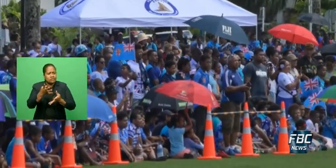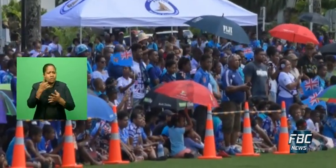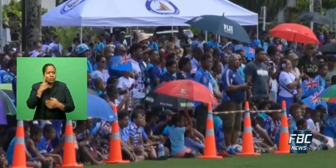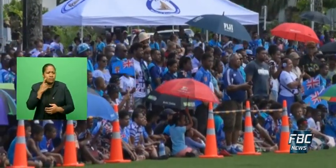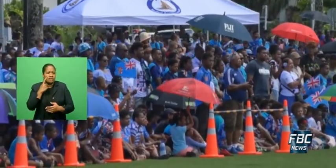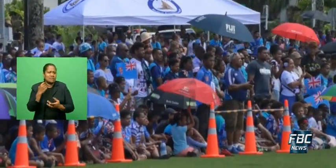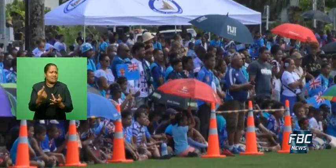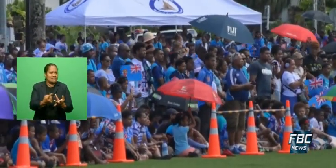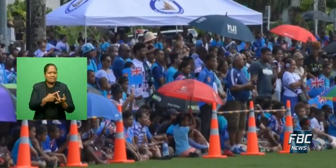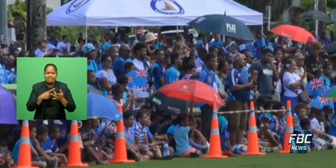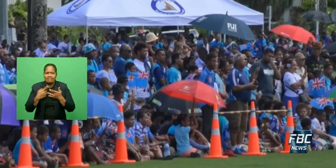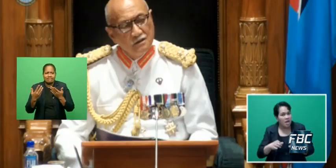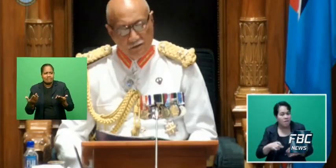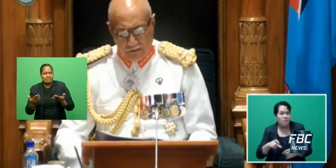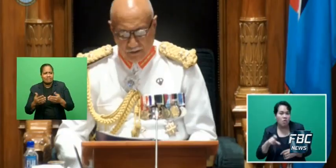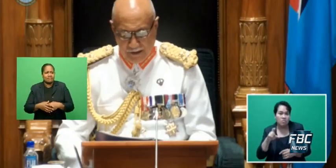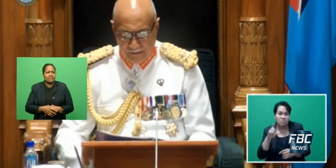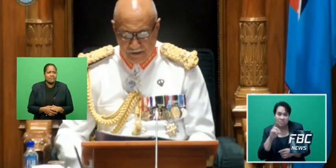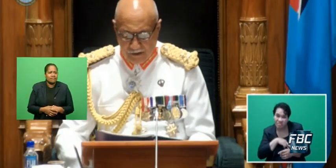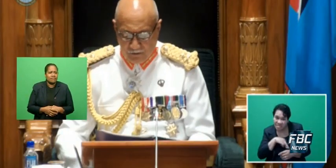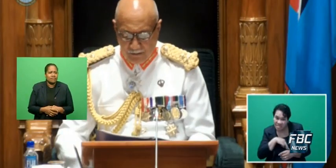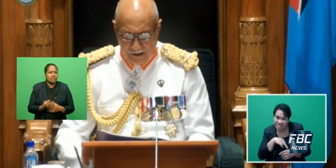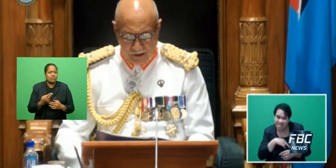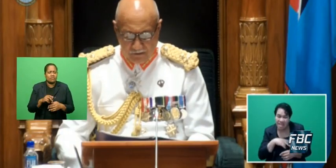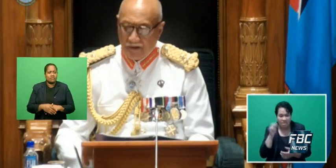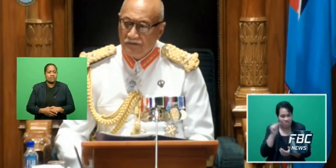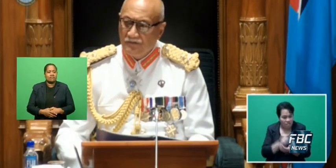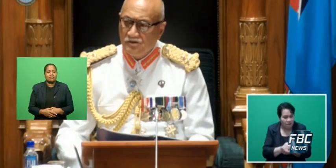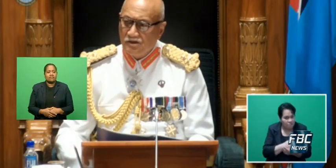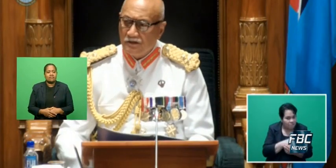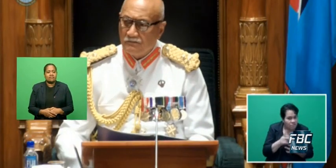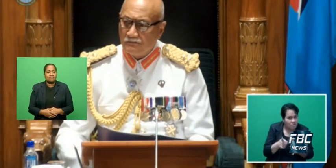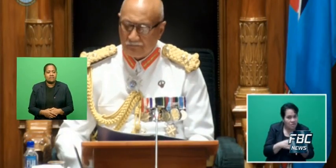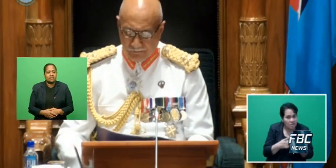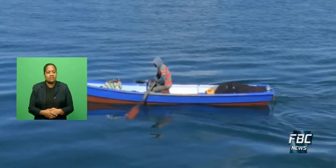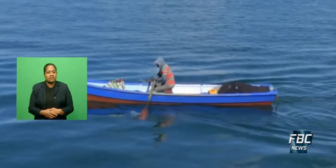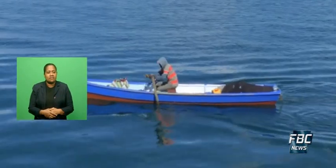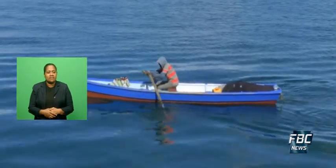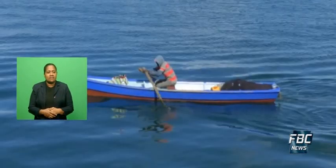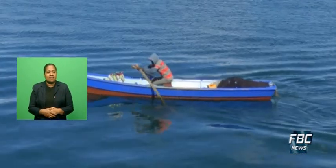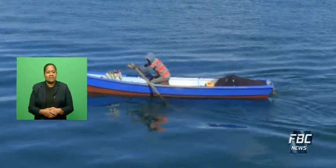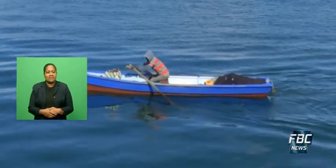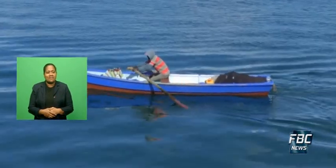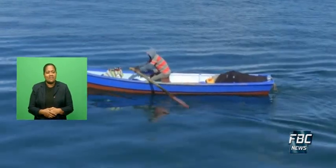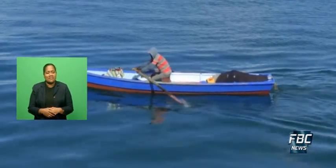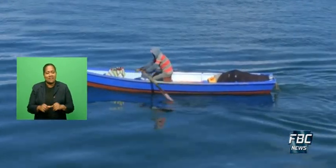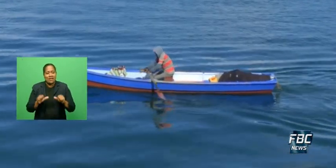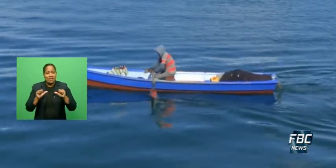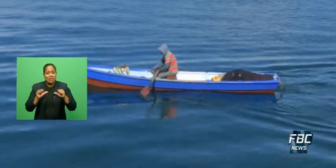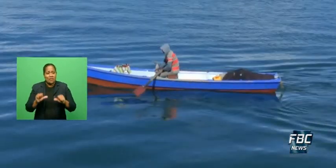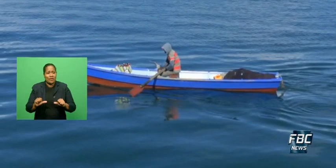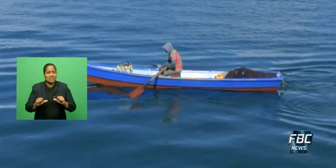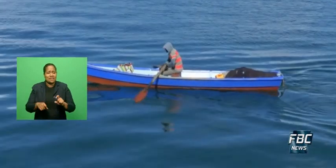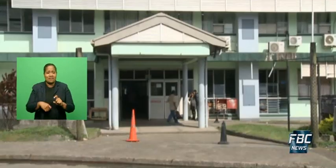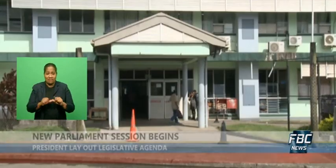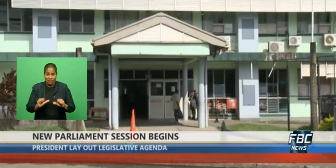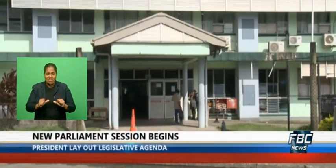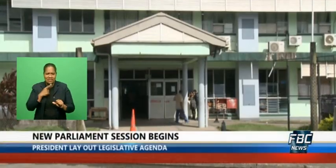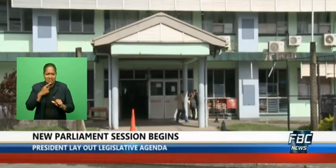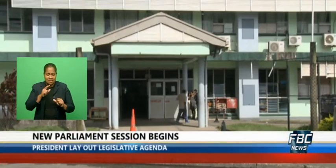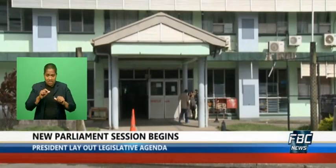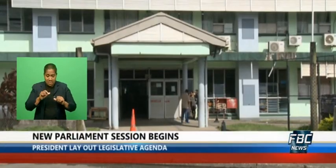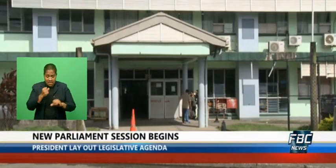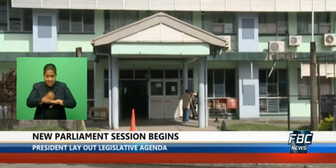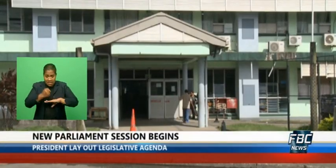other rights which are all pivotal to the liberty and well-being of every Fijian. President Kondrote says the government will be